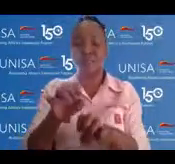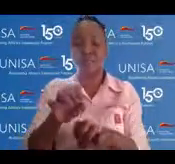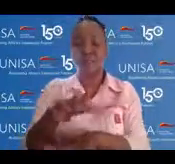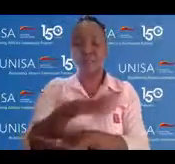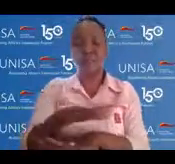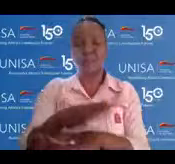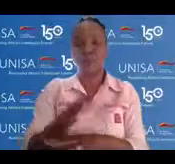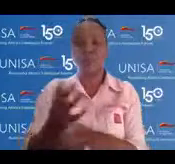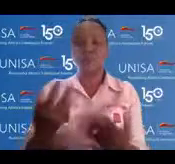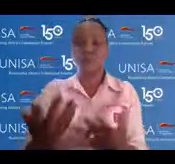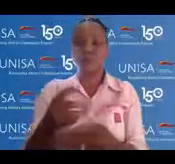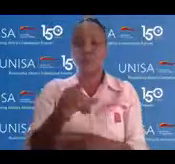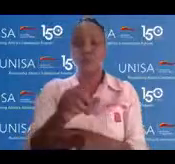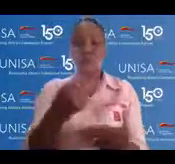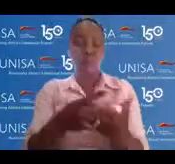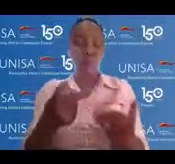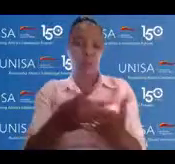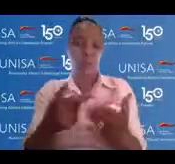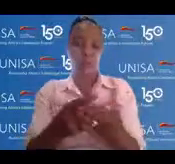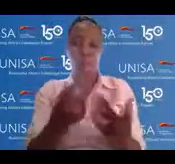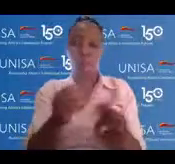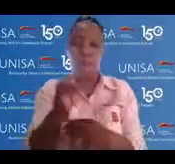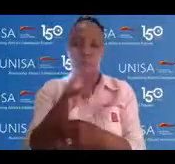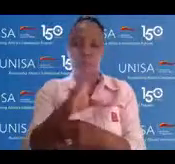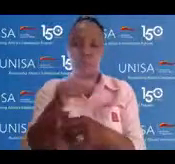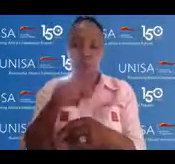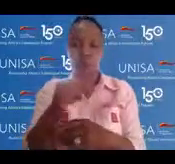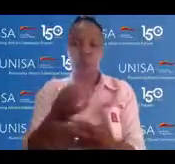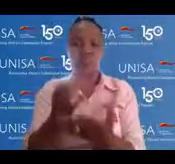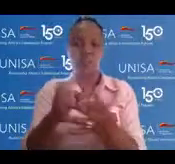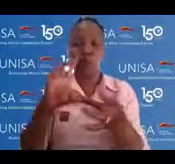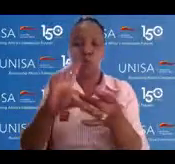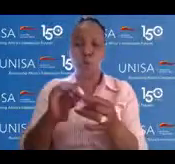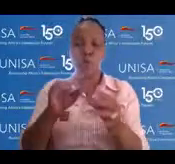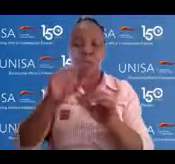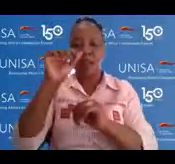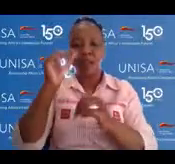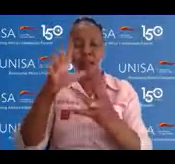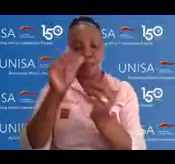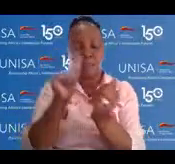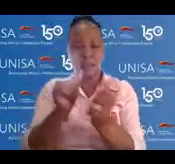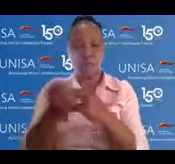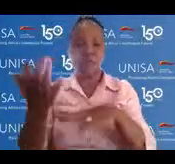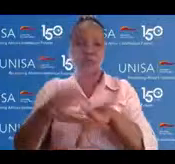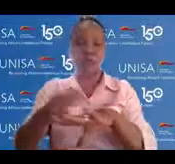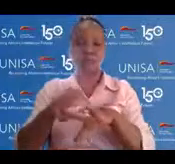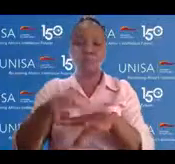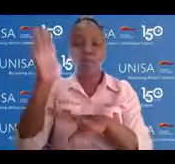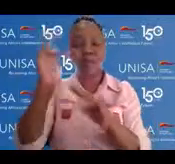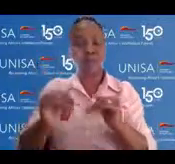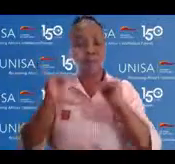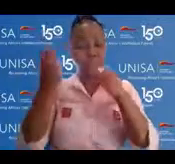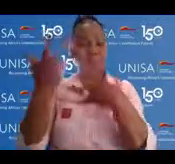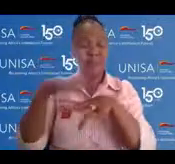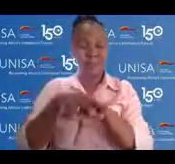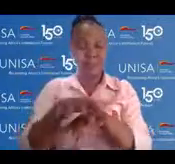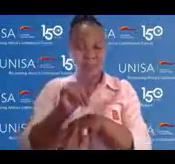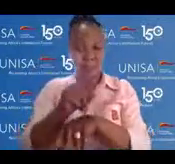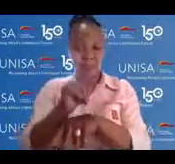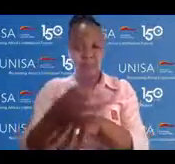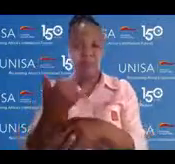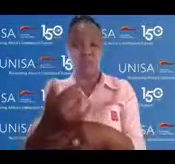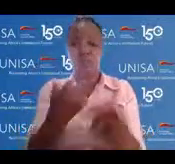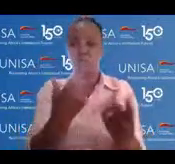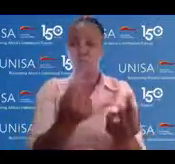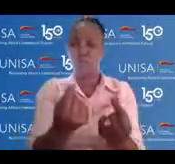you preparing for? The MCQs, the take-home exams, the assignments, etc., right? And then academic integrity. What are the do's and don'ts